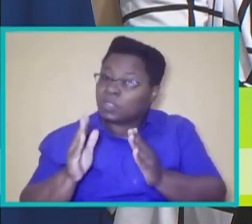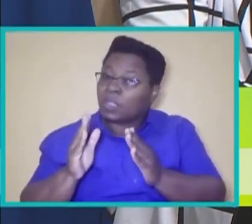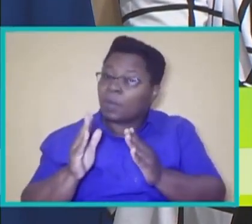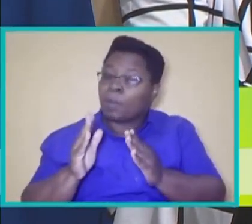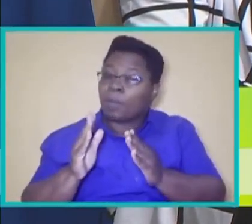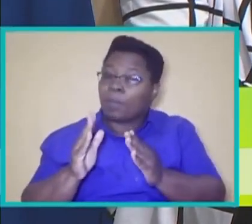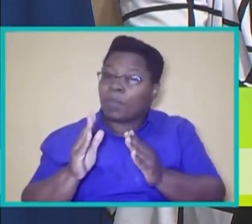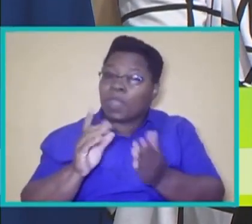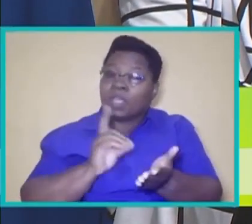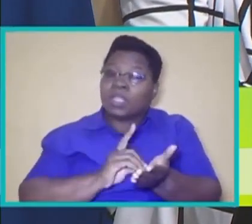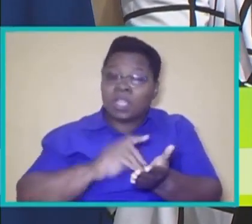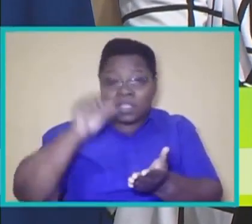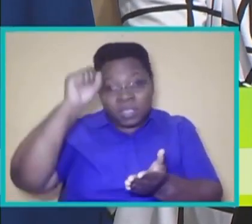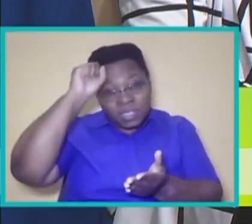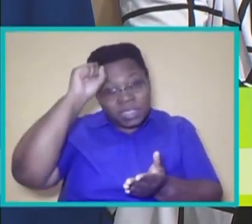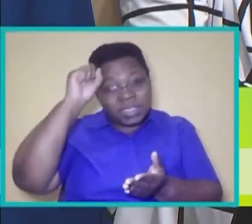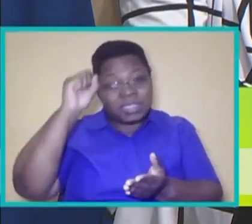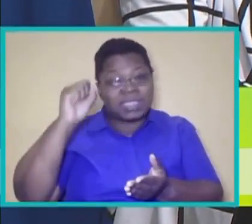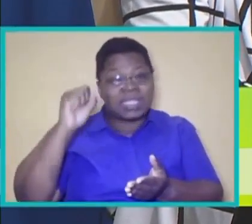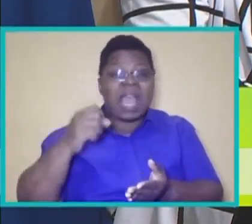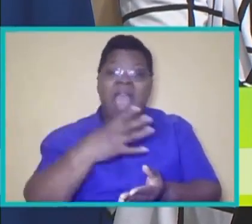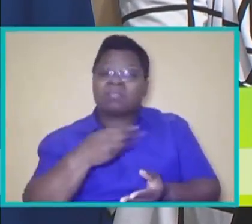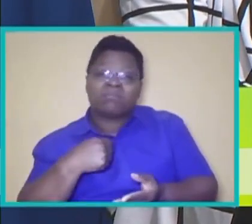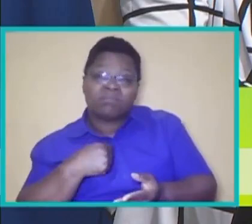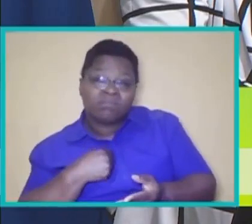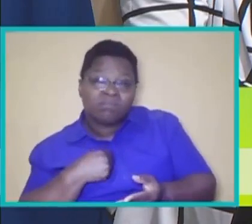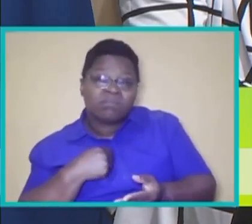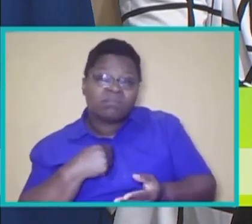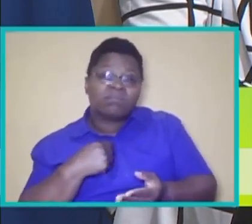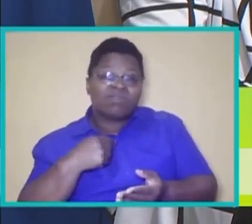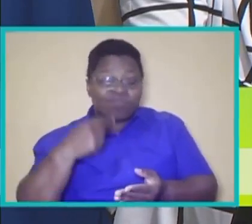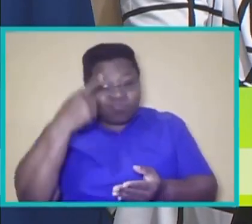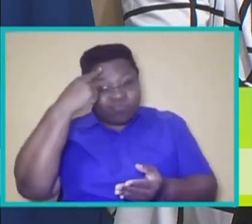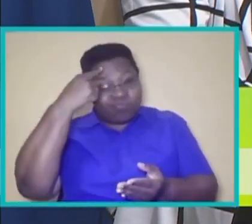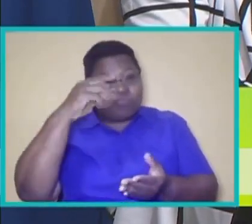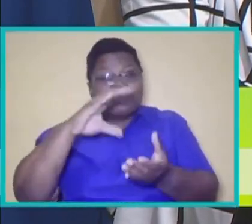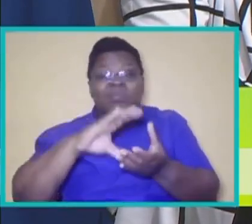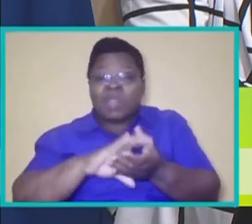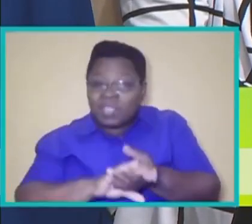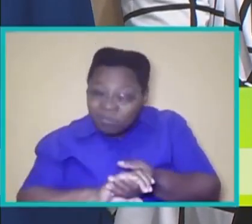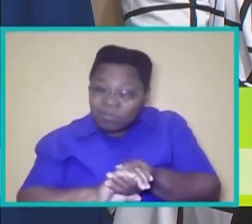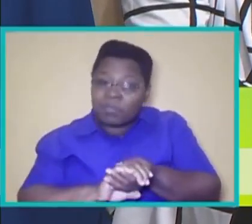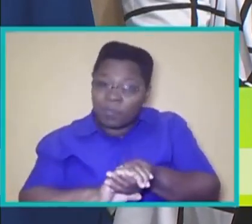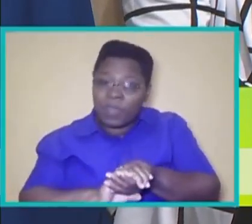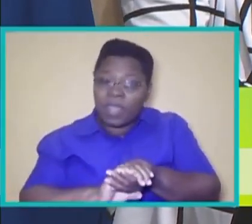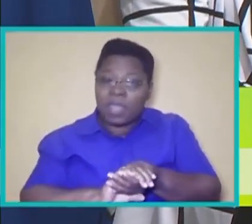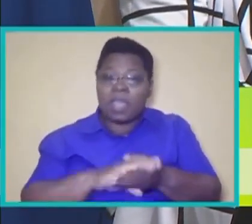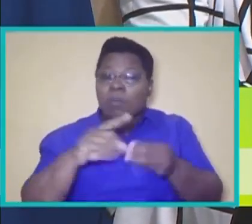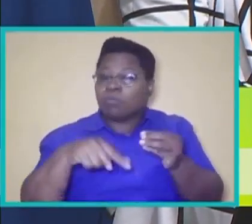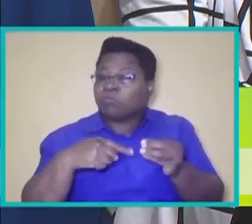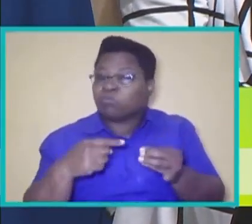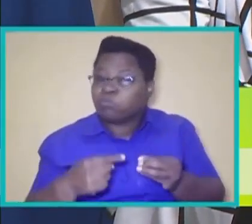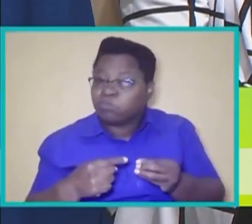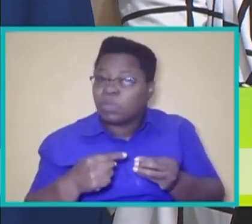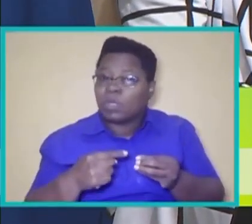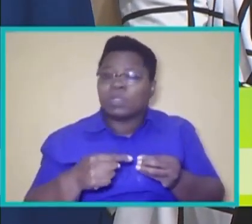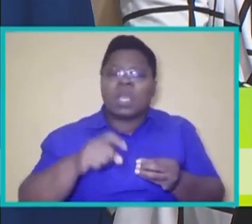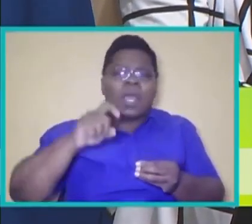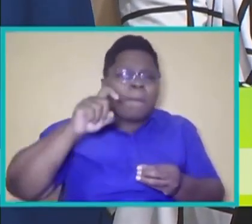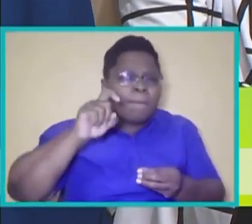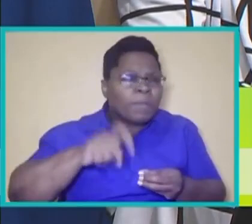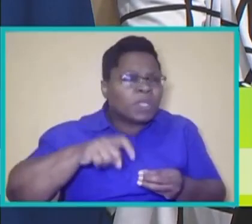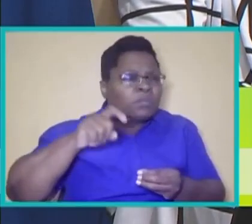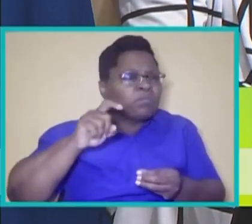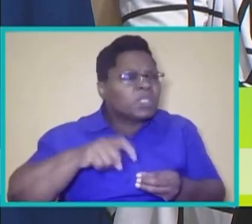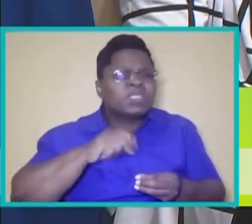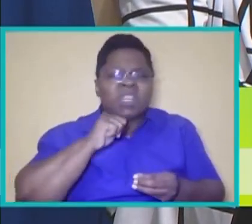to make certain that you do it as we have prescribed. The leadership has to be an enabling and an empowering